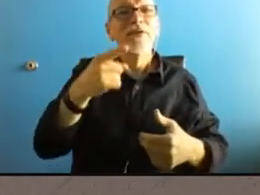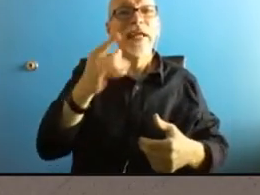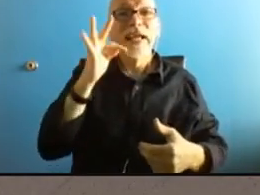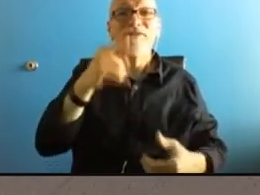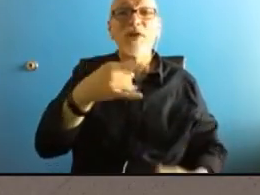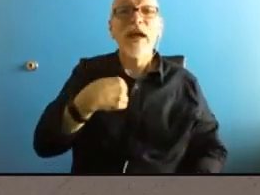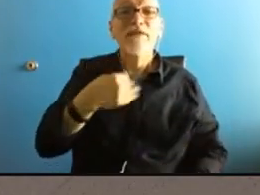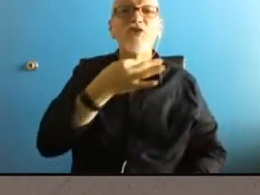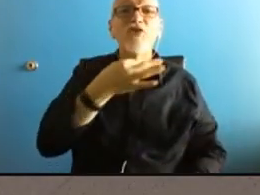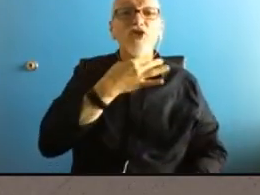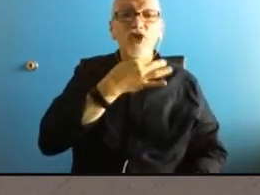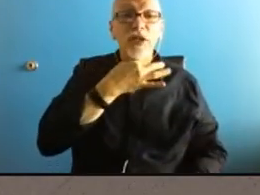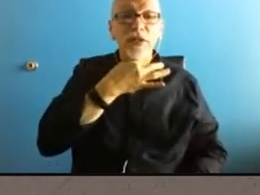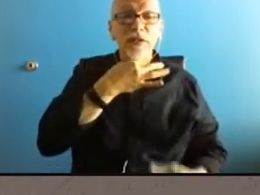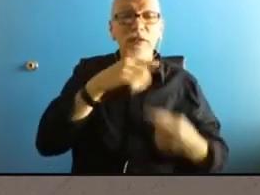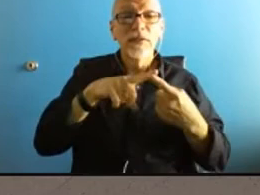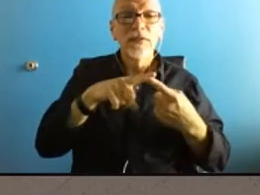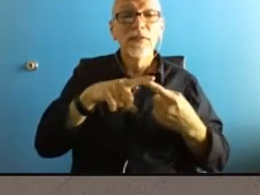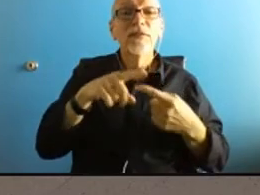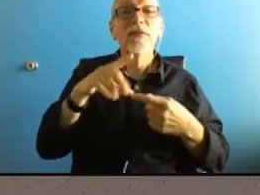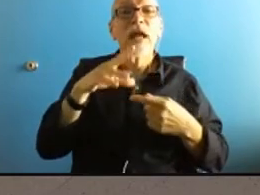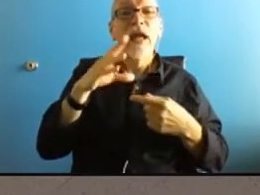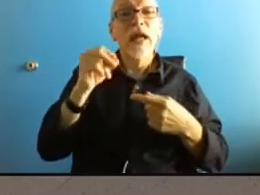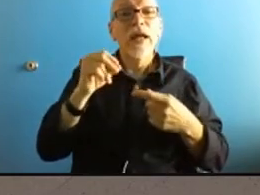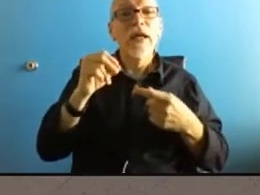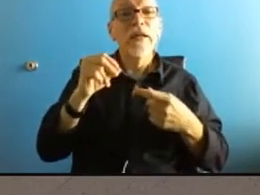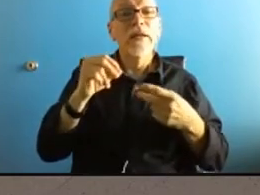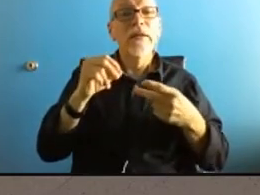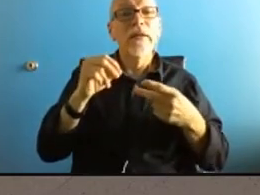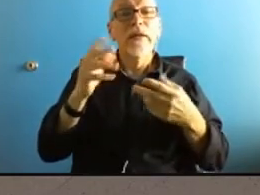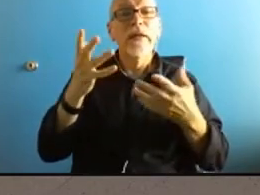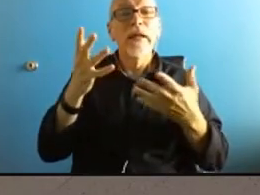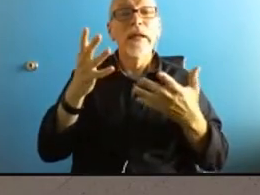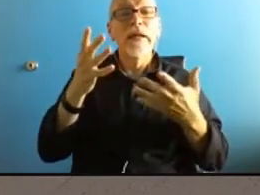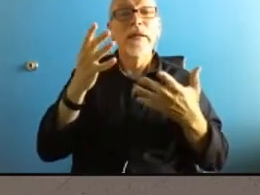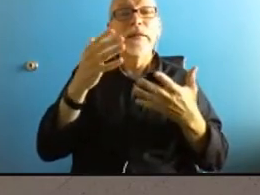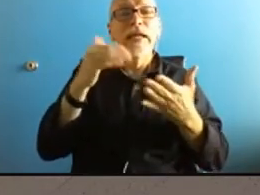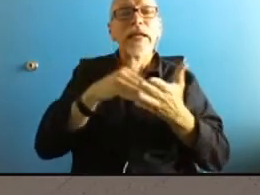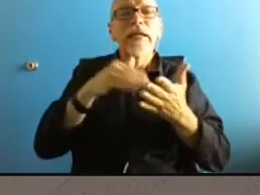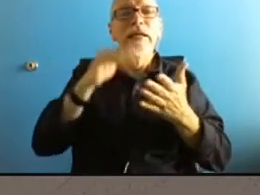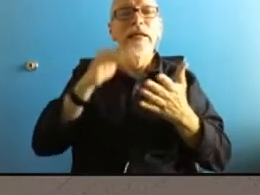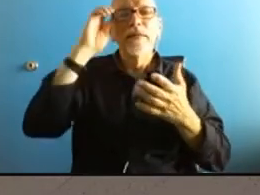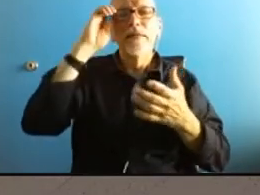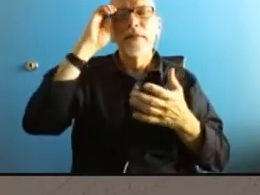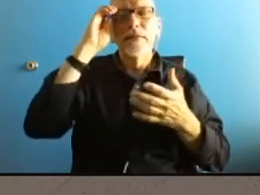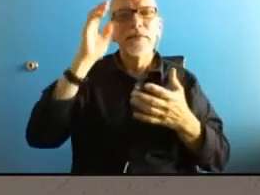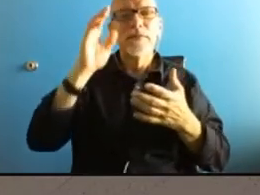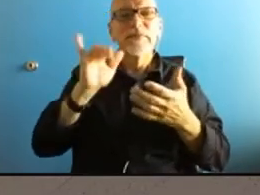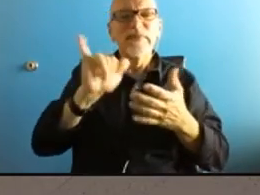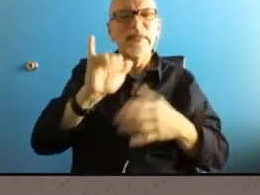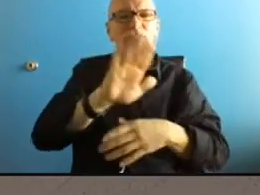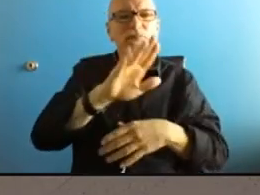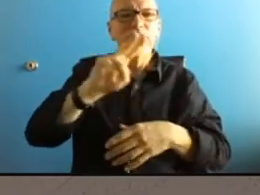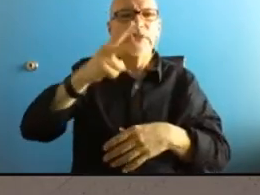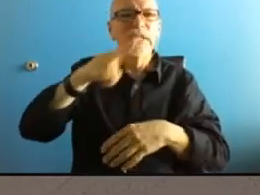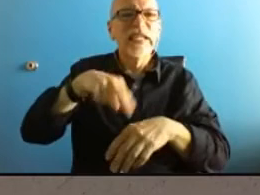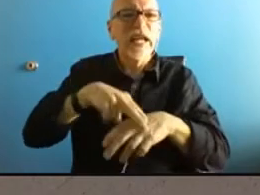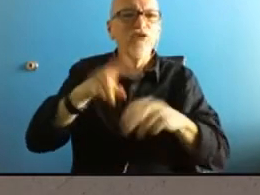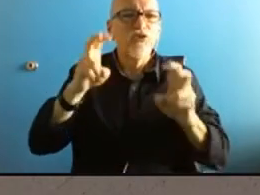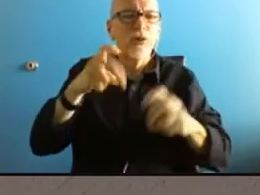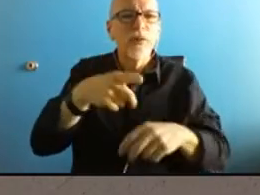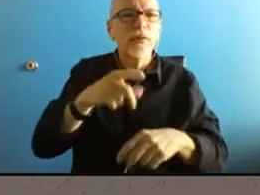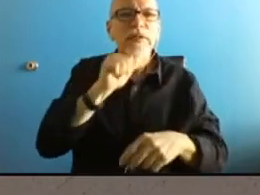curious and, you are, I mean, again, this is like second nature to them. So this is not a